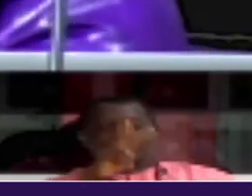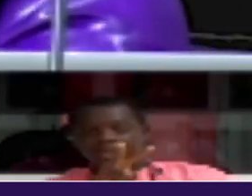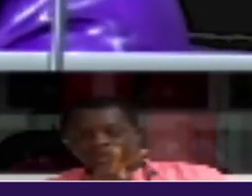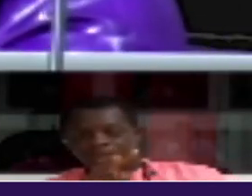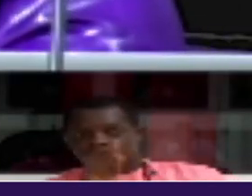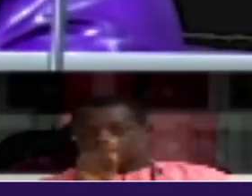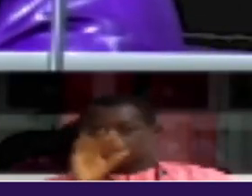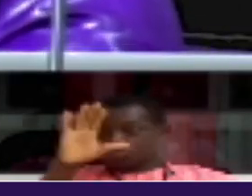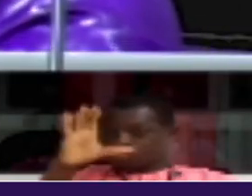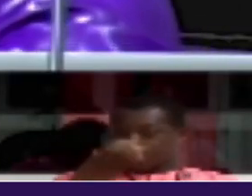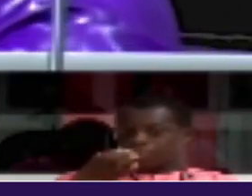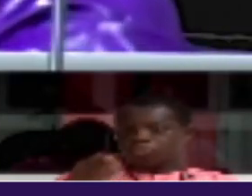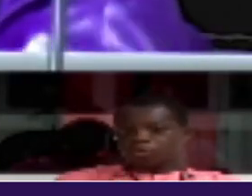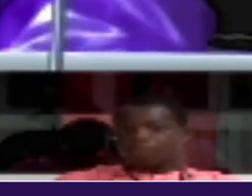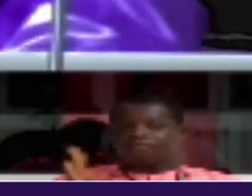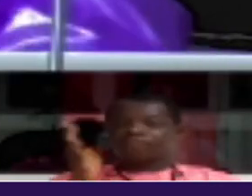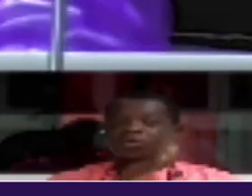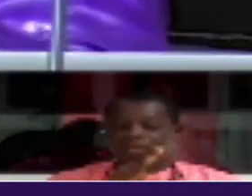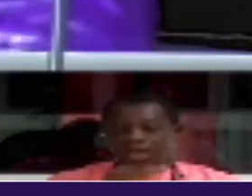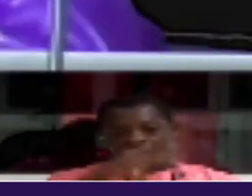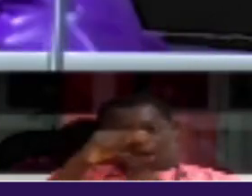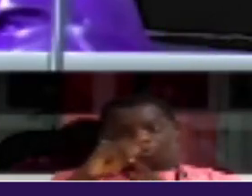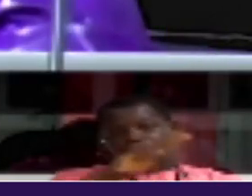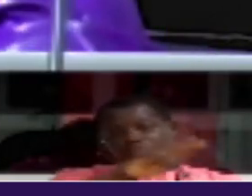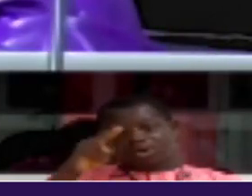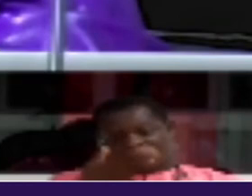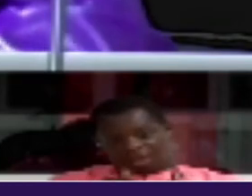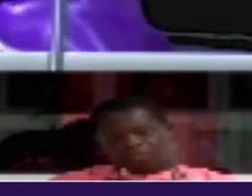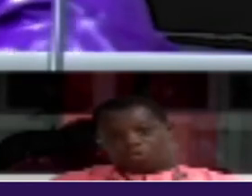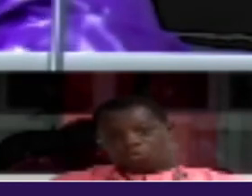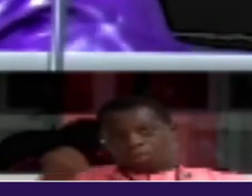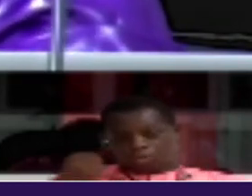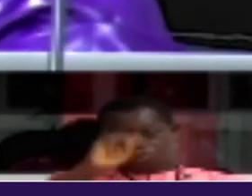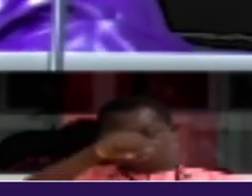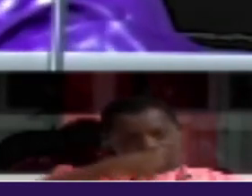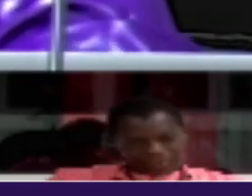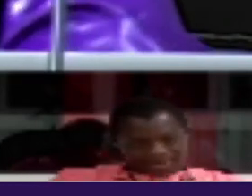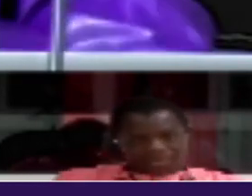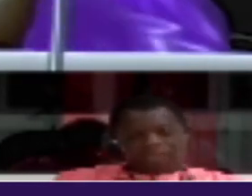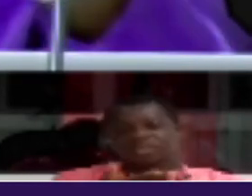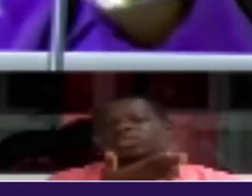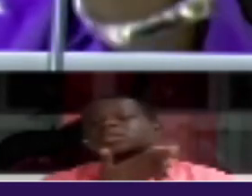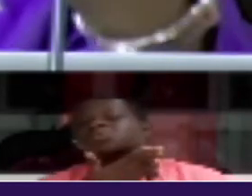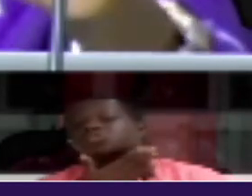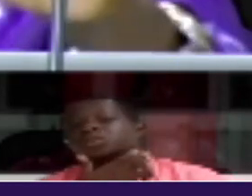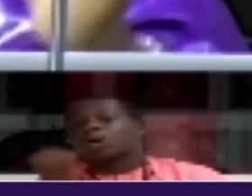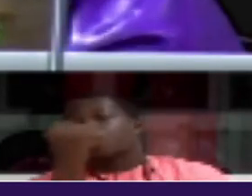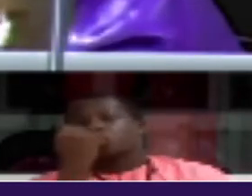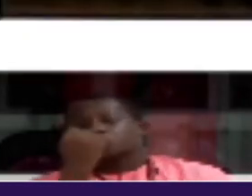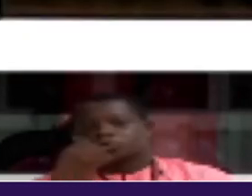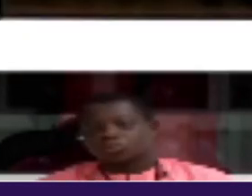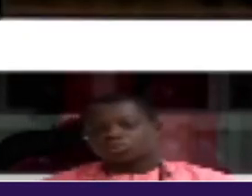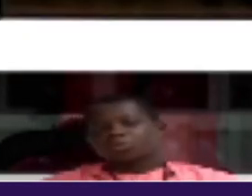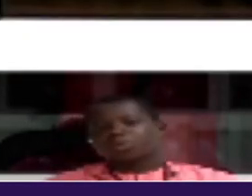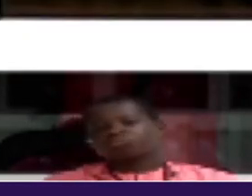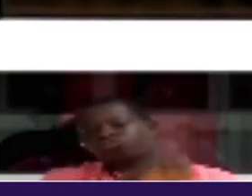you come to lie about not having a weapon yourself simply because you want to concoct this fanciful